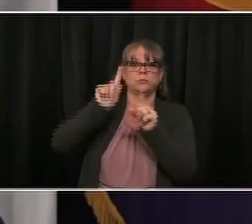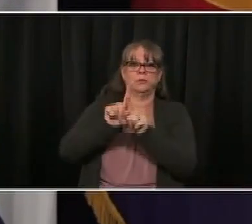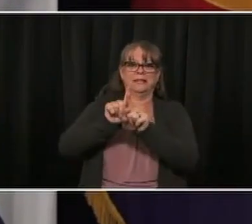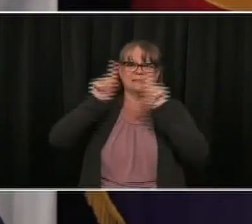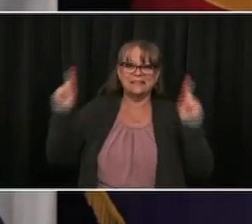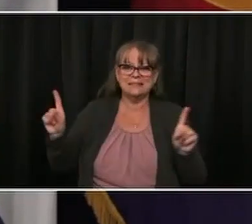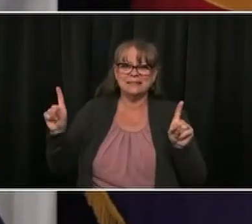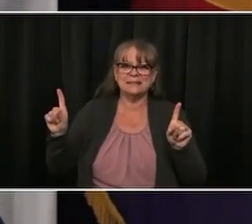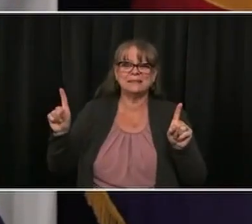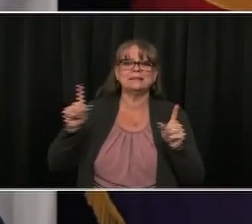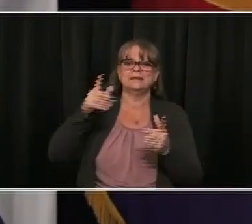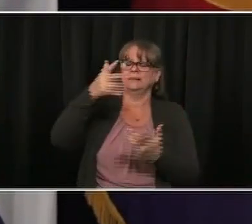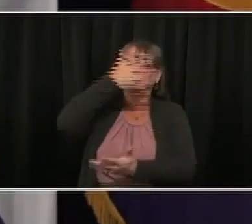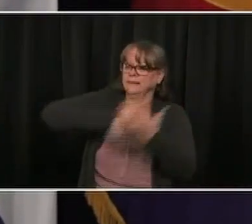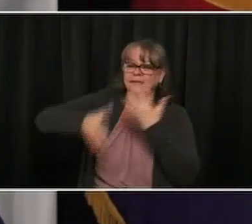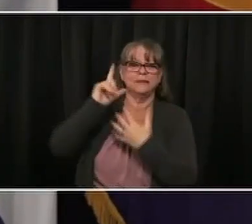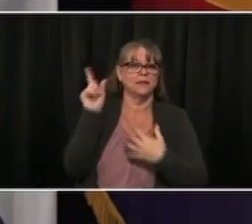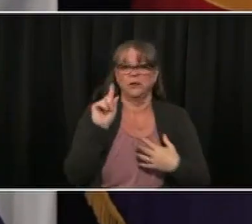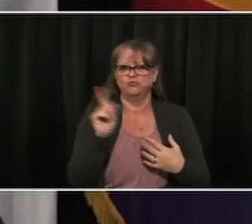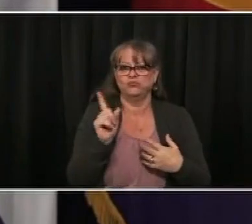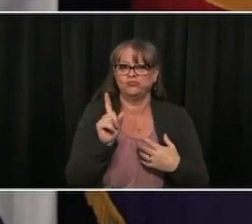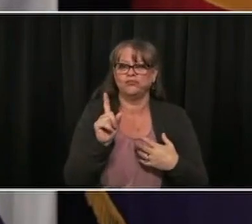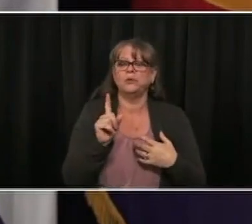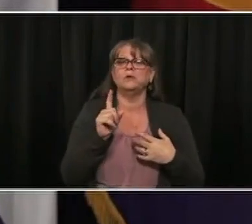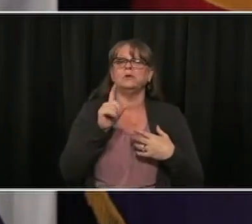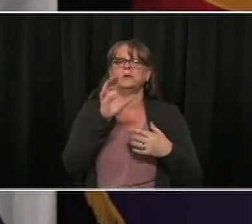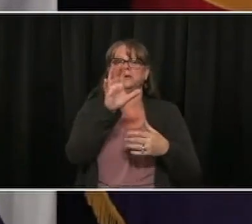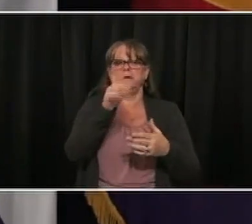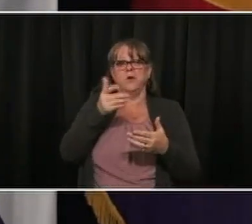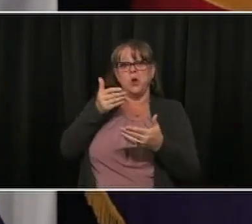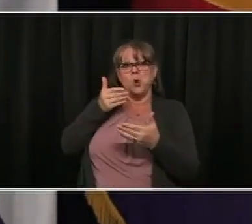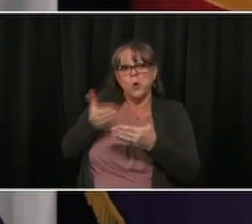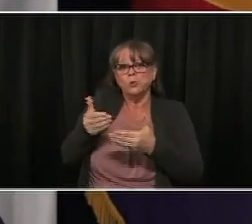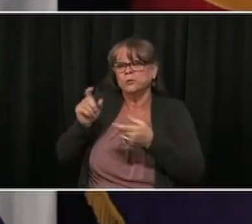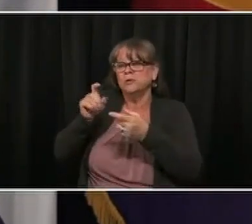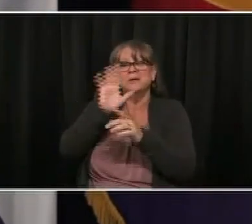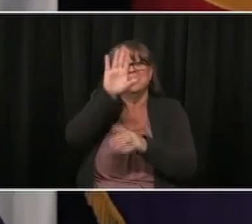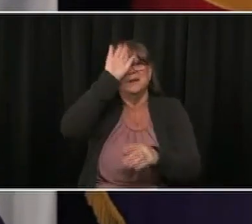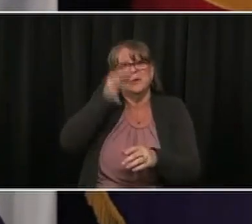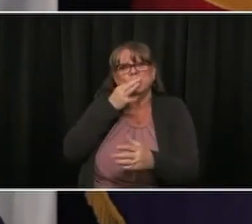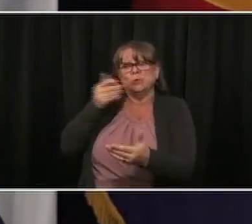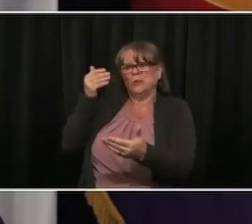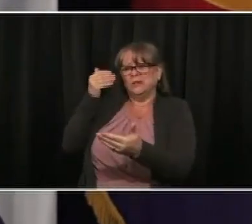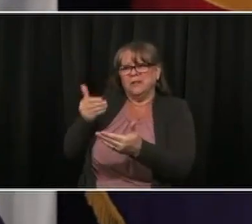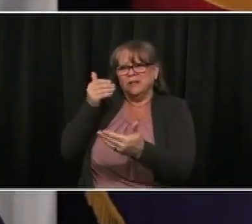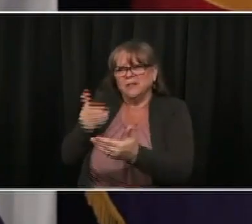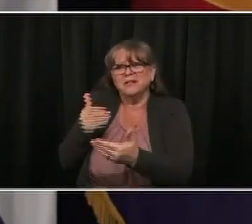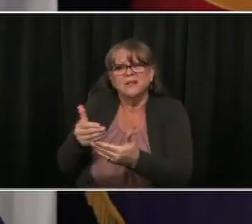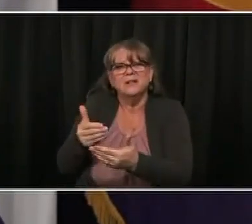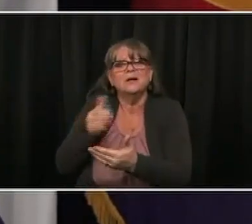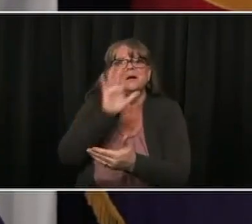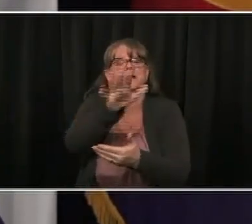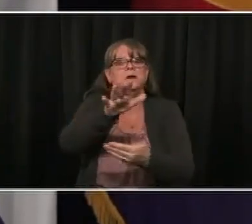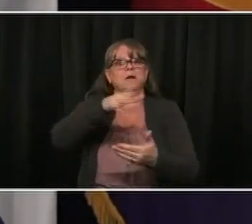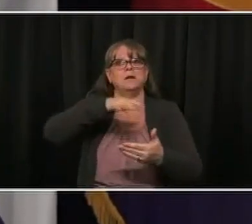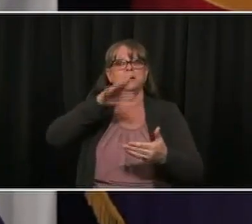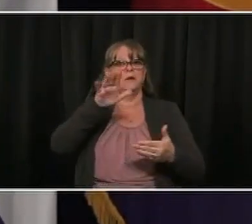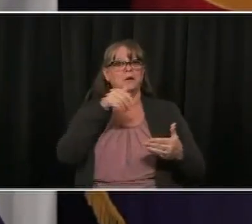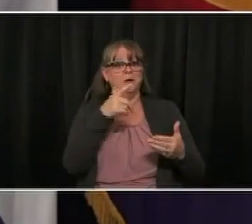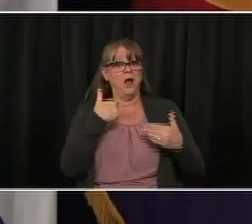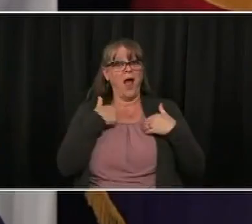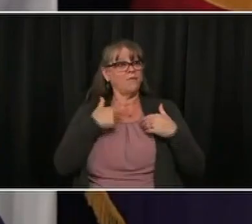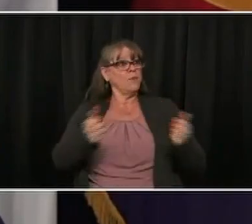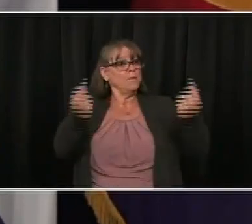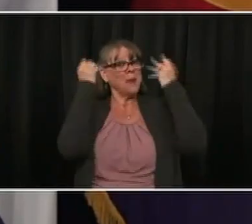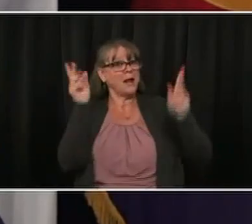whenever possible. We're very close to being through this, but again, there's enough people that haven't been vaccinated, haven't had COVID, that of course